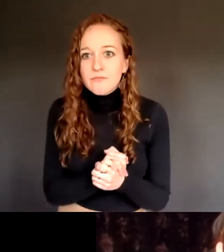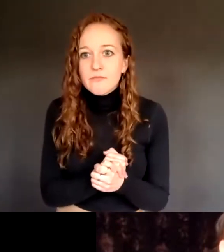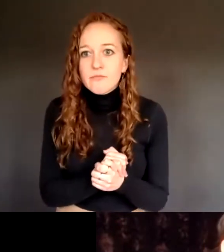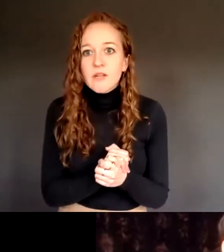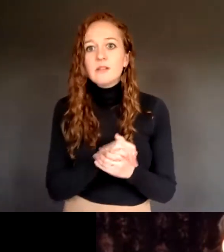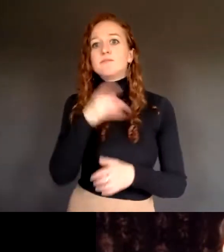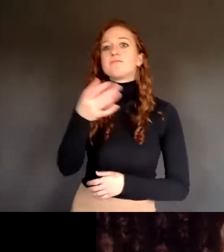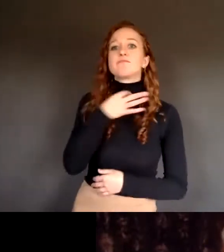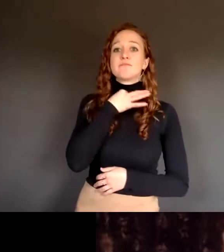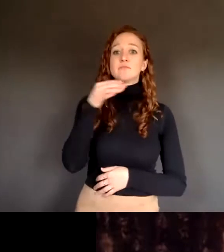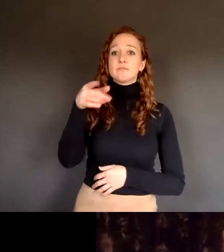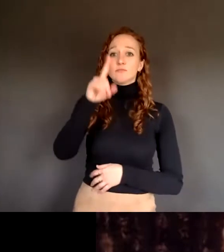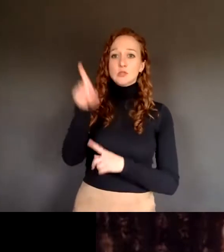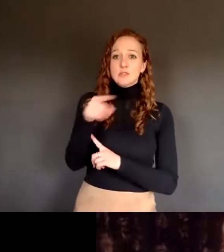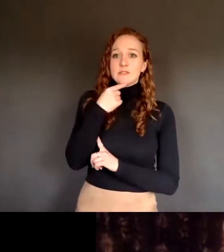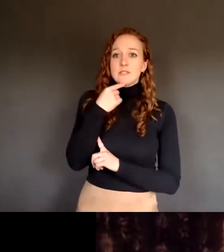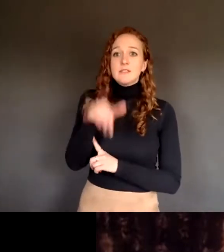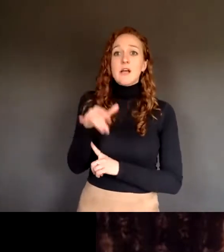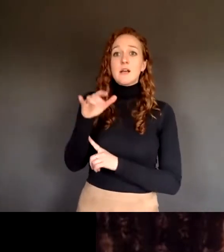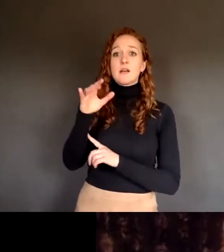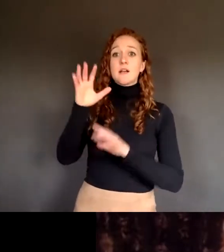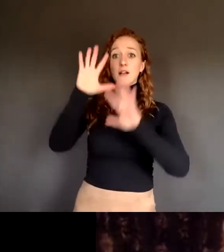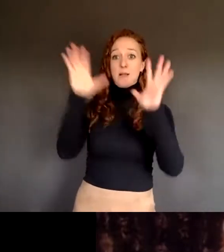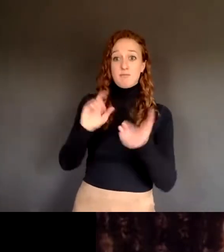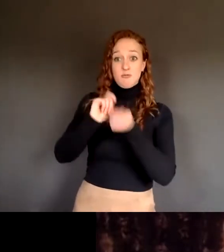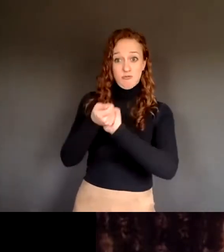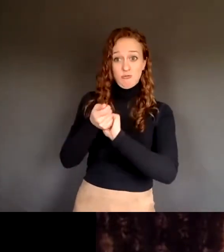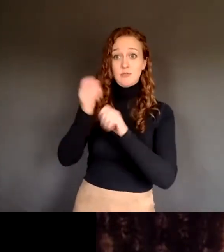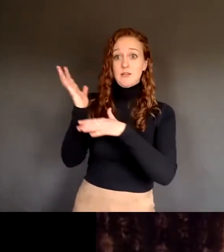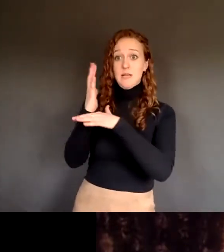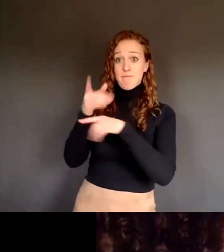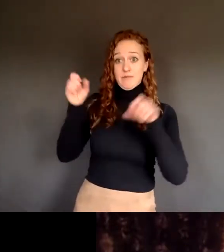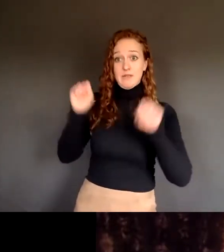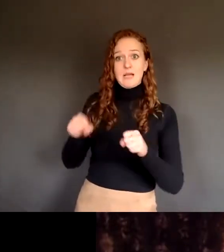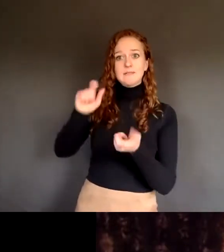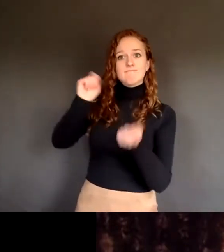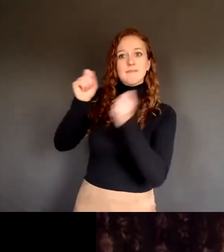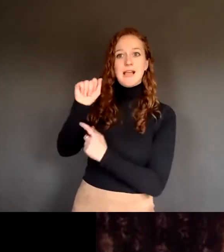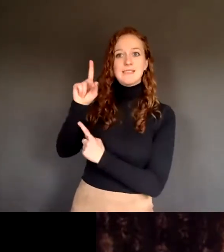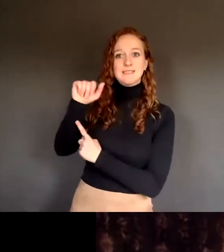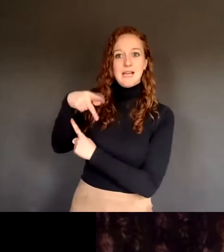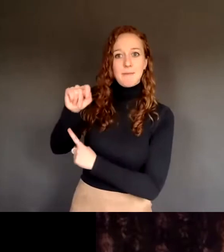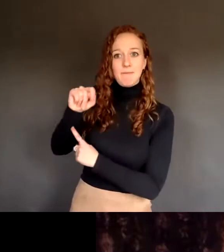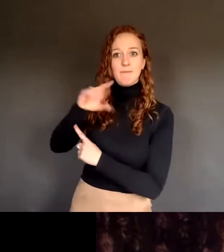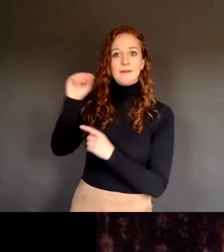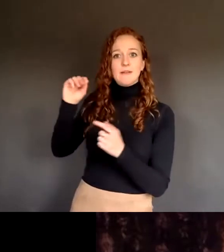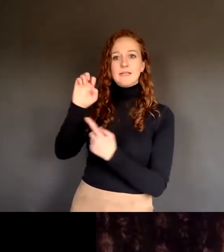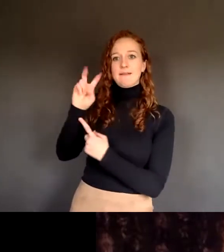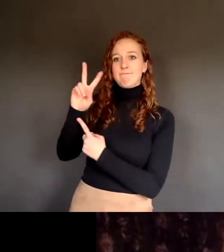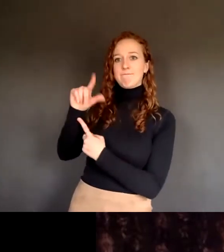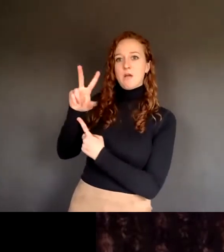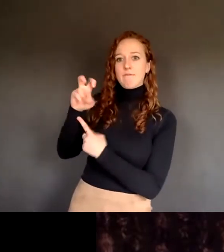Thank you. Okay, let's take one more question, and then I'll go ahead and wrap up. So this question is, with regard to climate